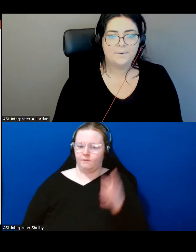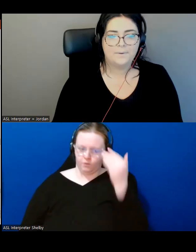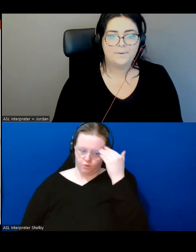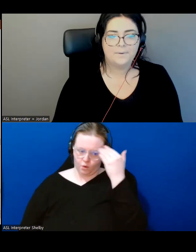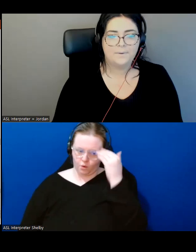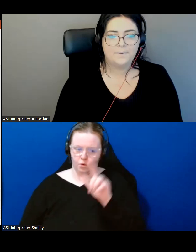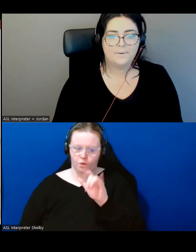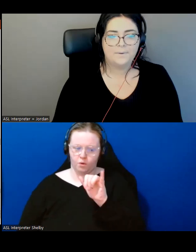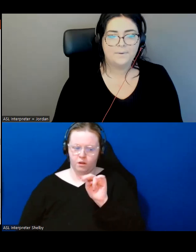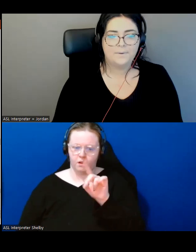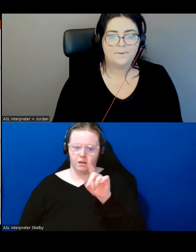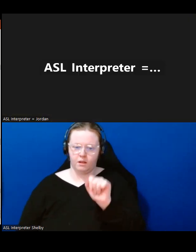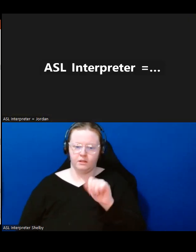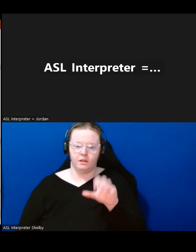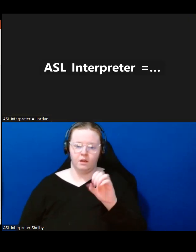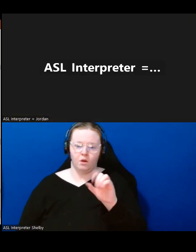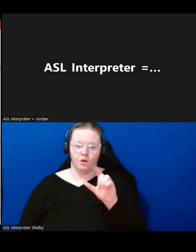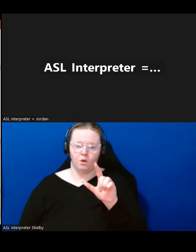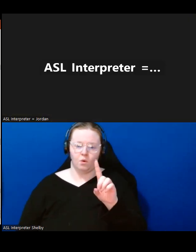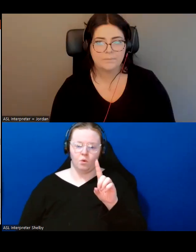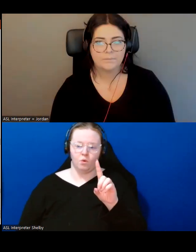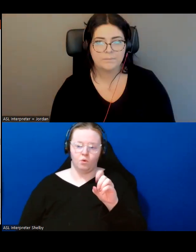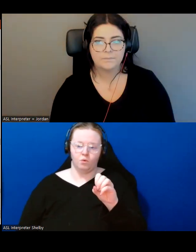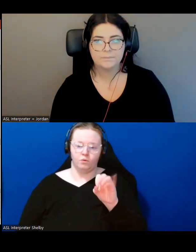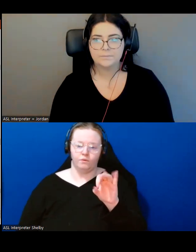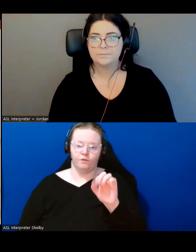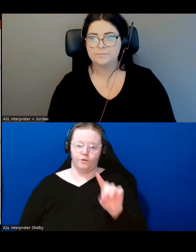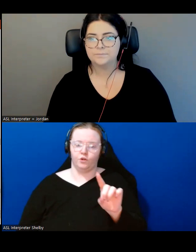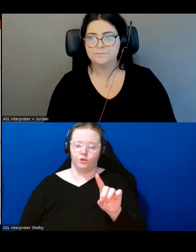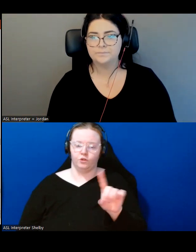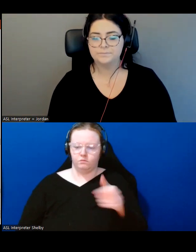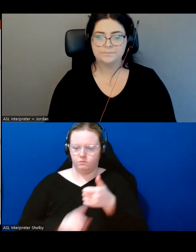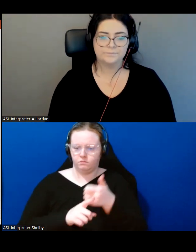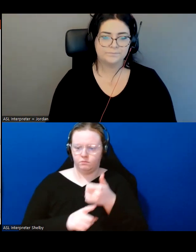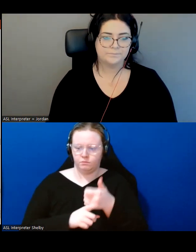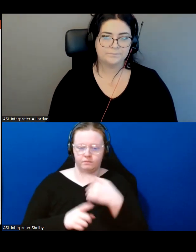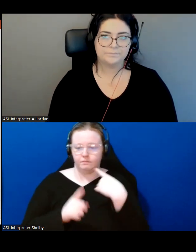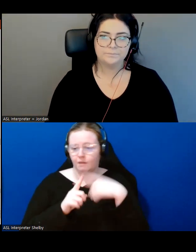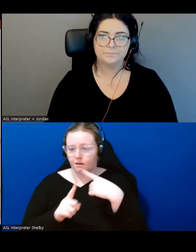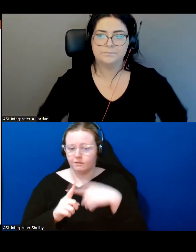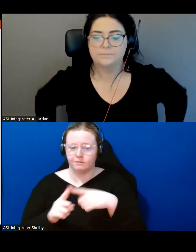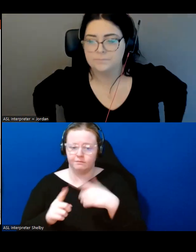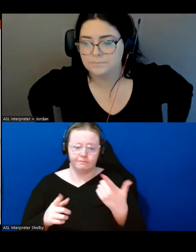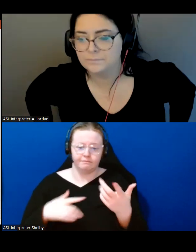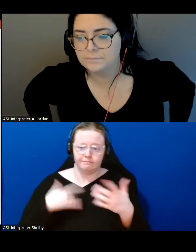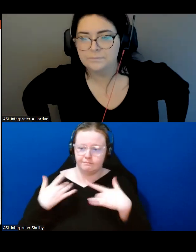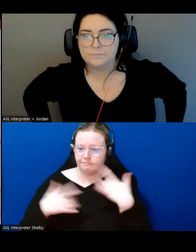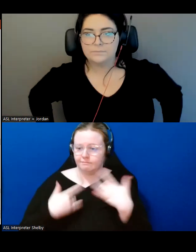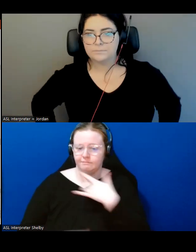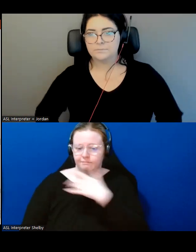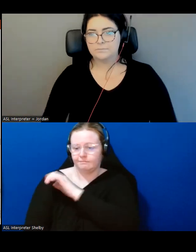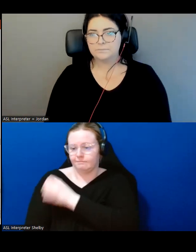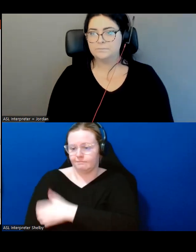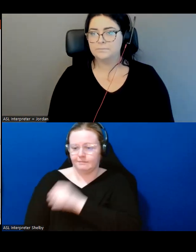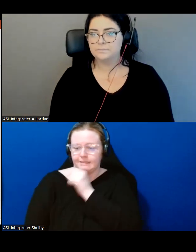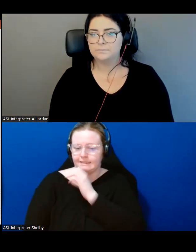She is one of the most dynamic and forward-thinking, enthusiastic seniors that 50+ member I've ever